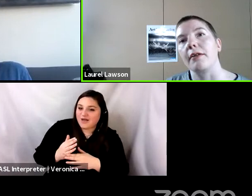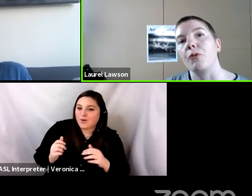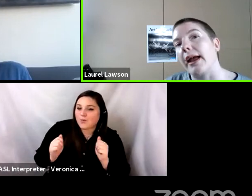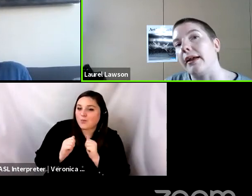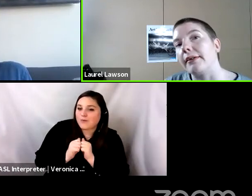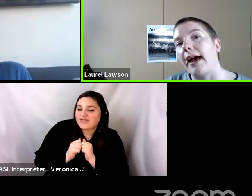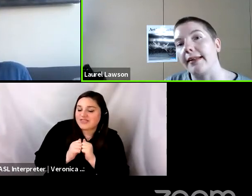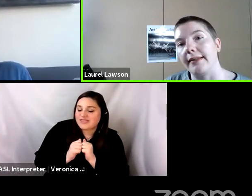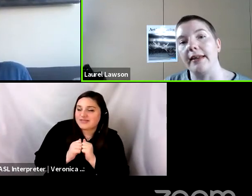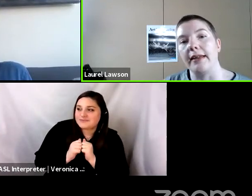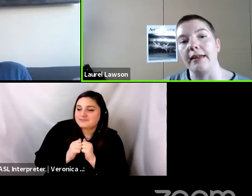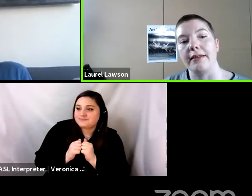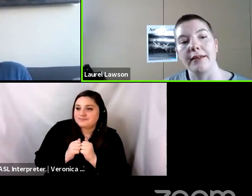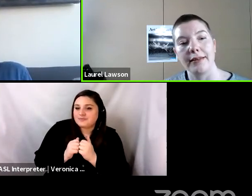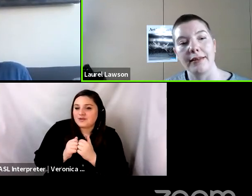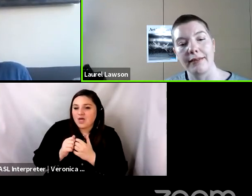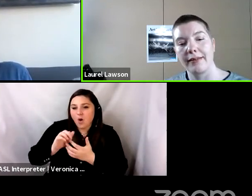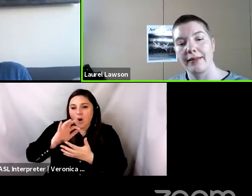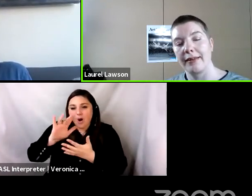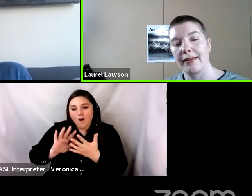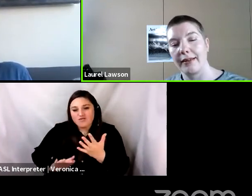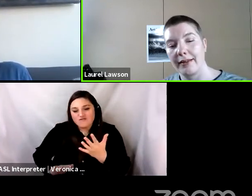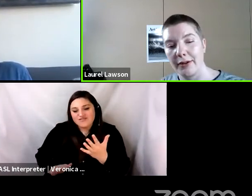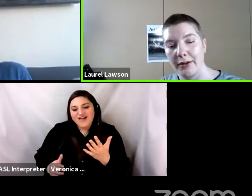place and weight and need.